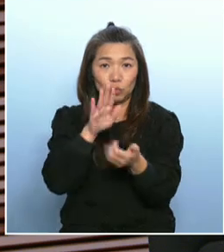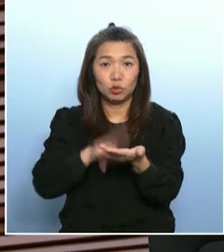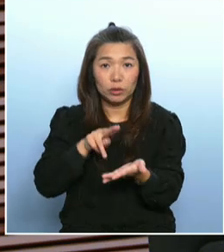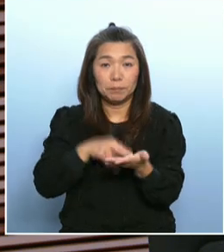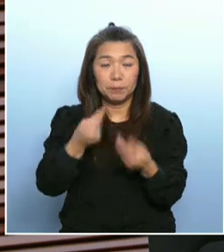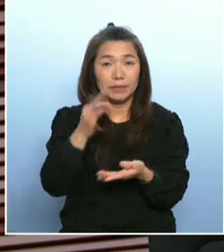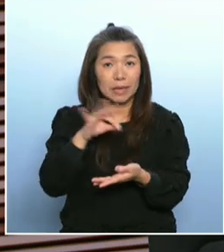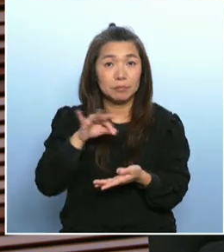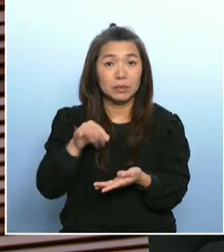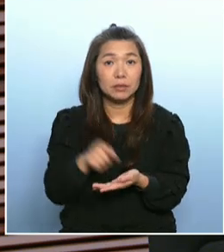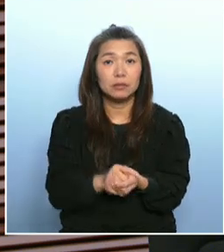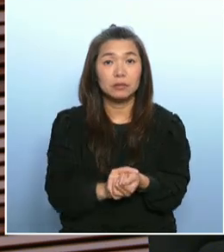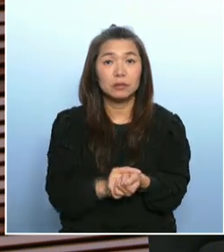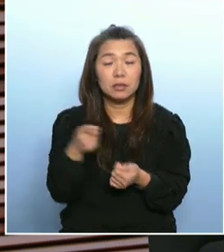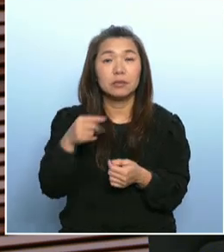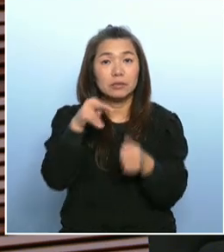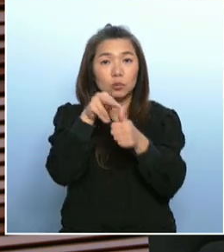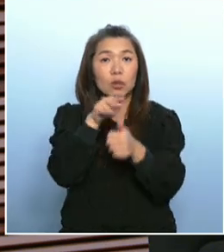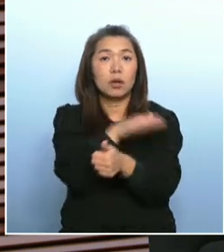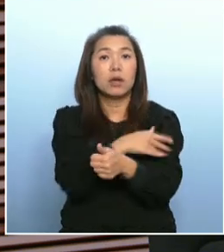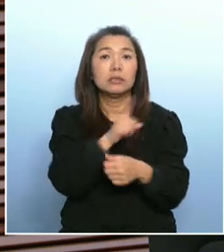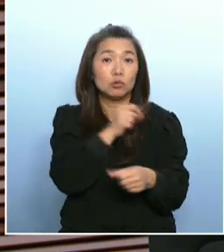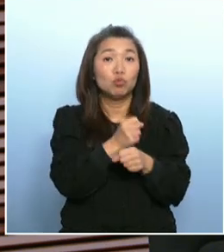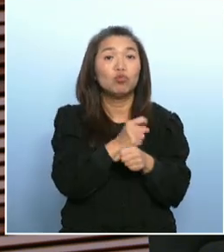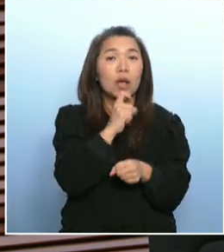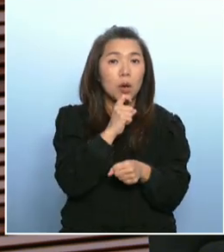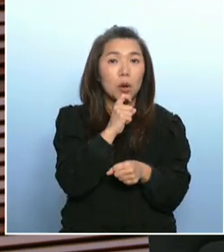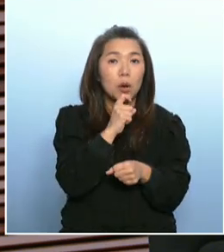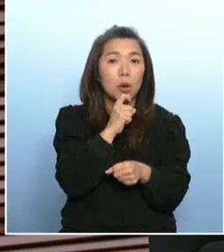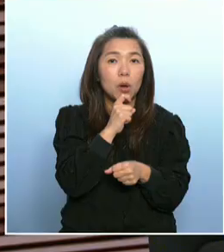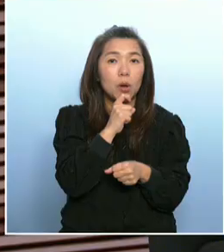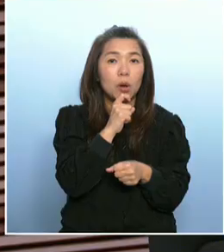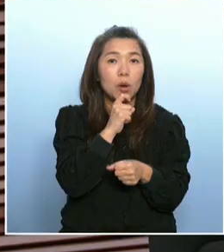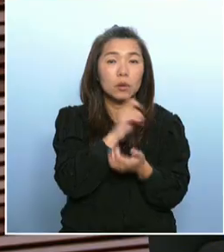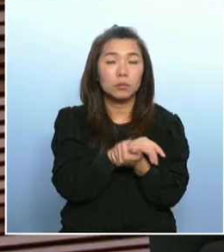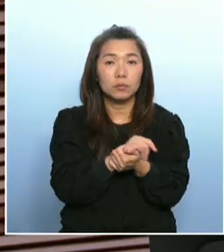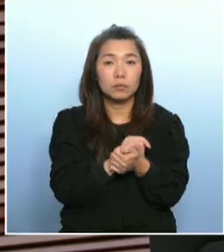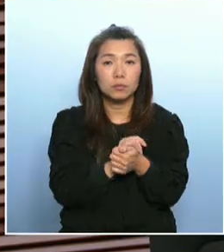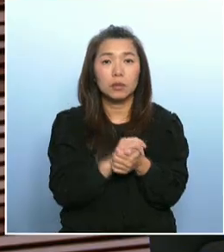For PWDs receiving carer allowance,